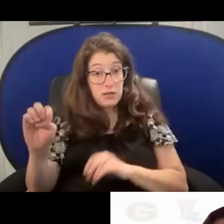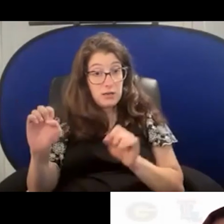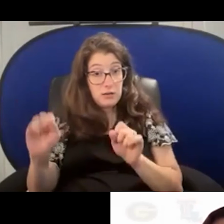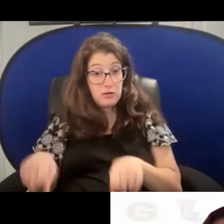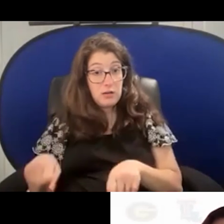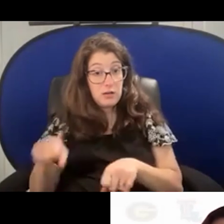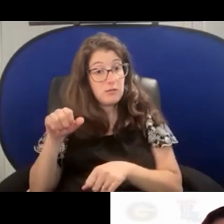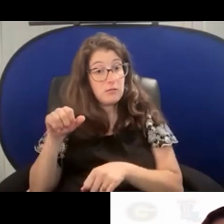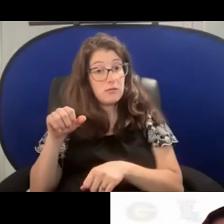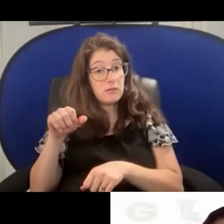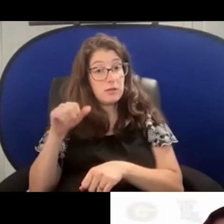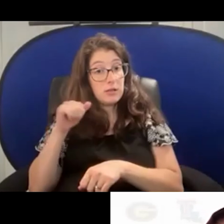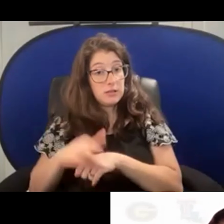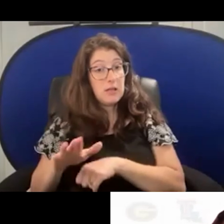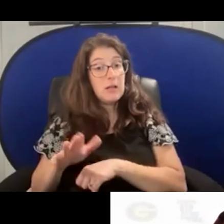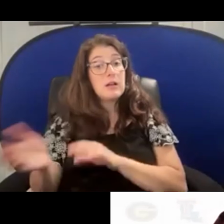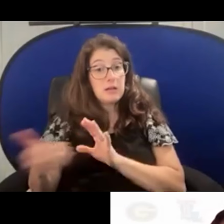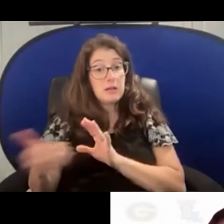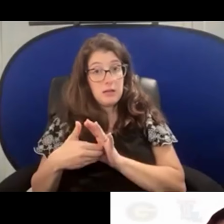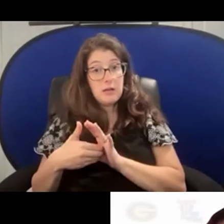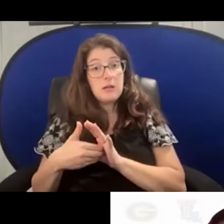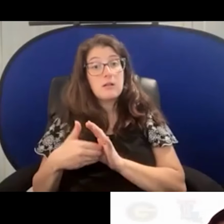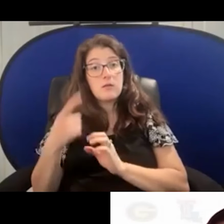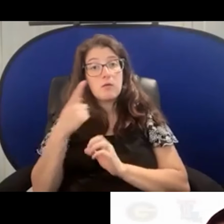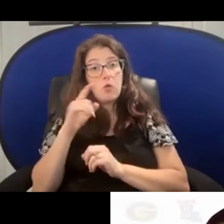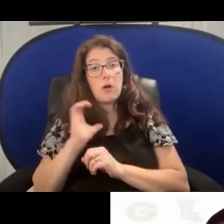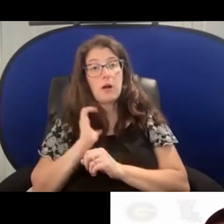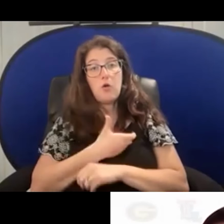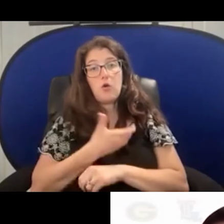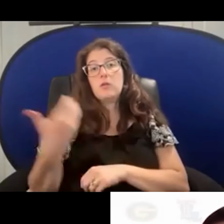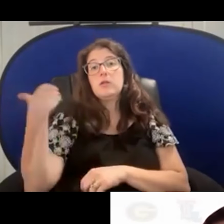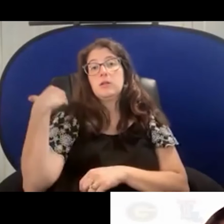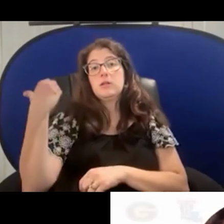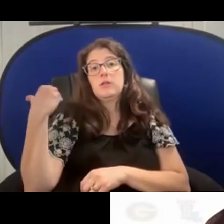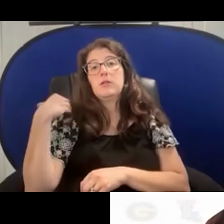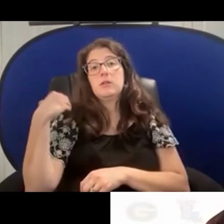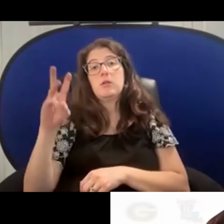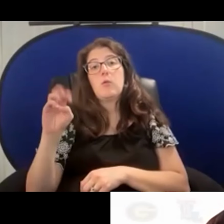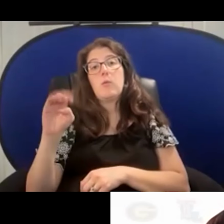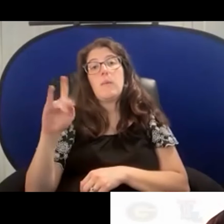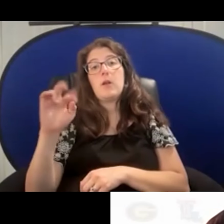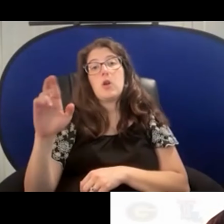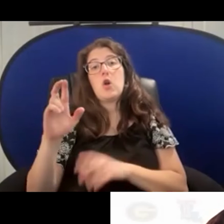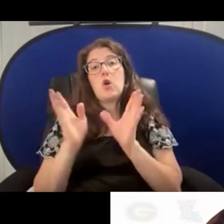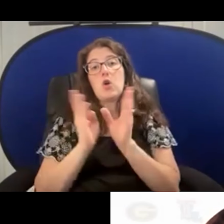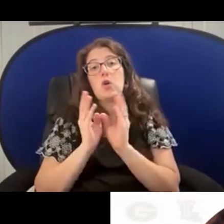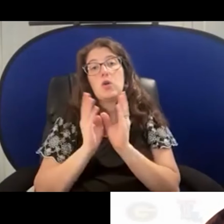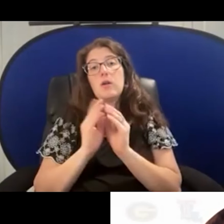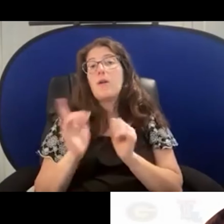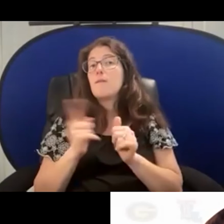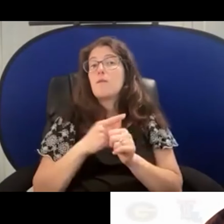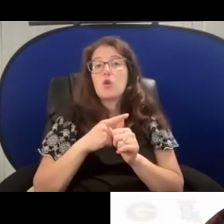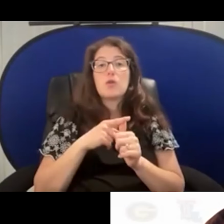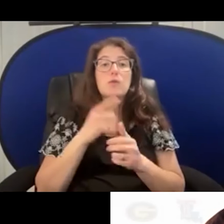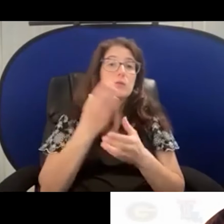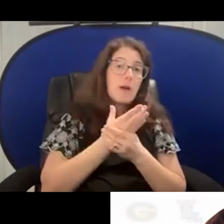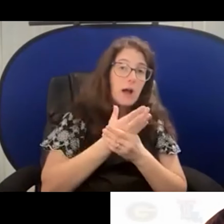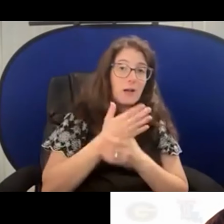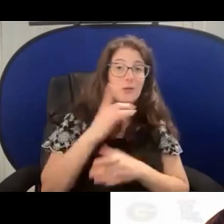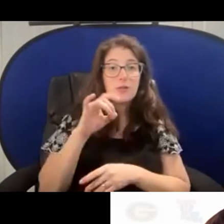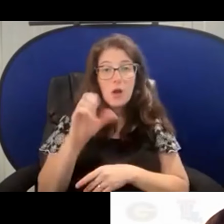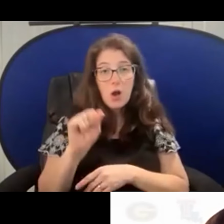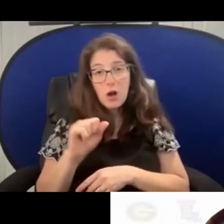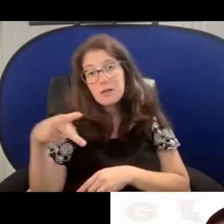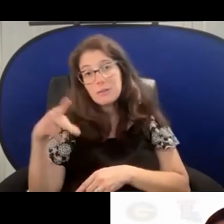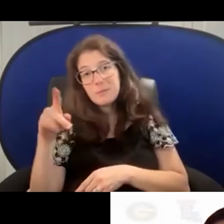one in there probably to our previous webinars. The first one was on all things files, documents, those